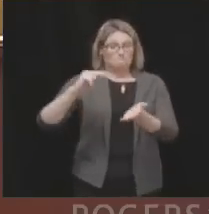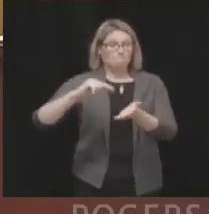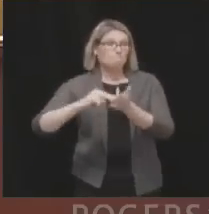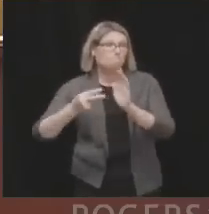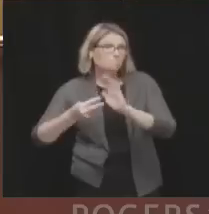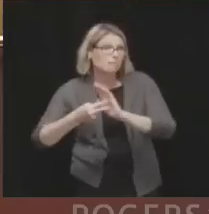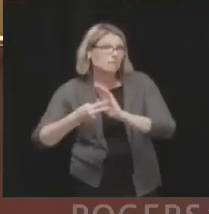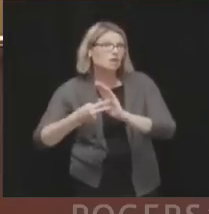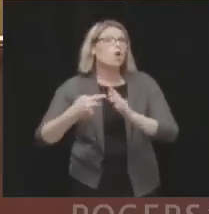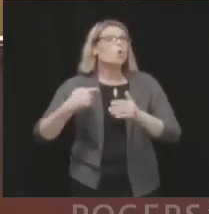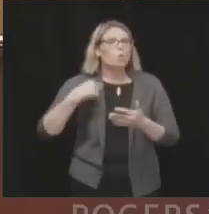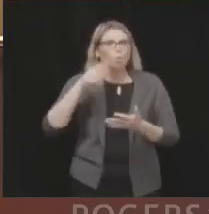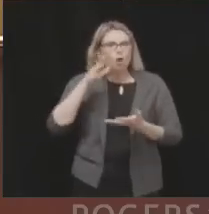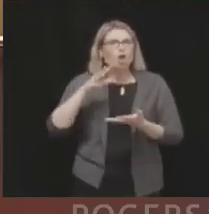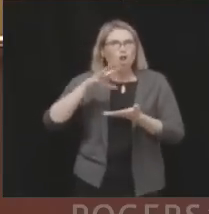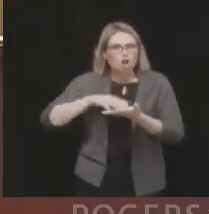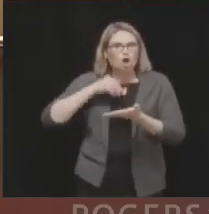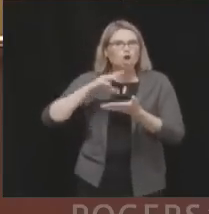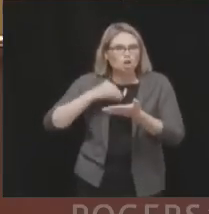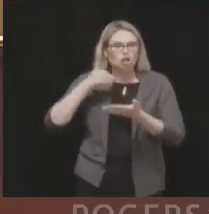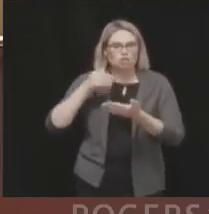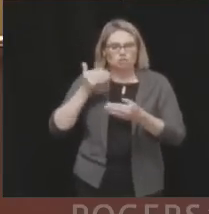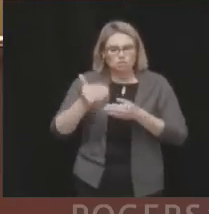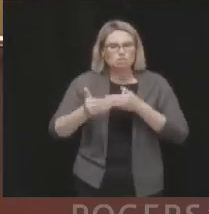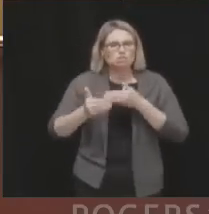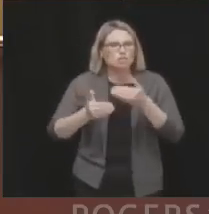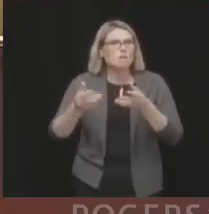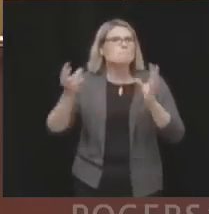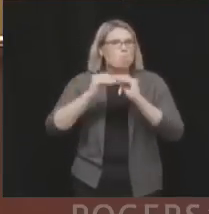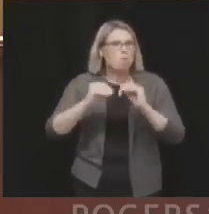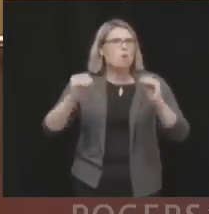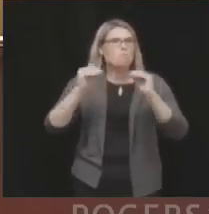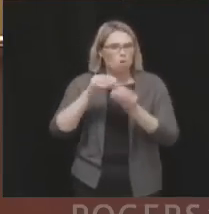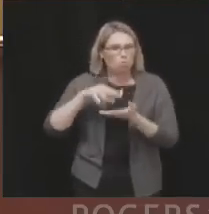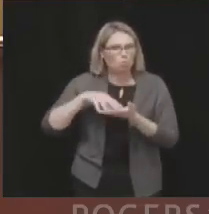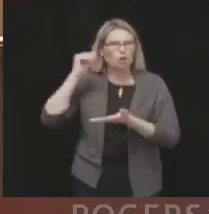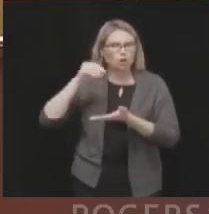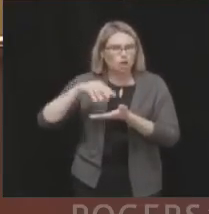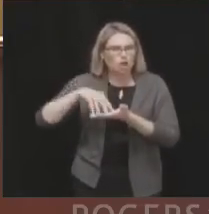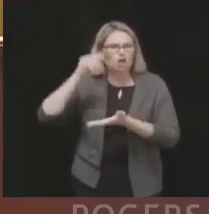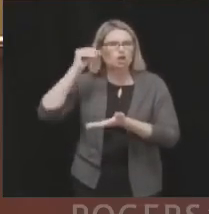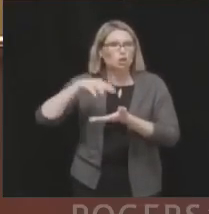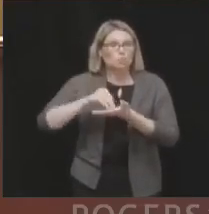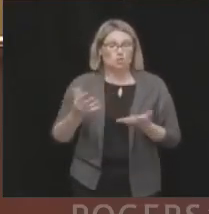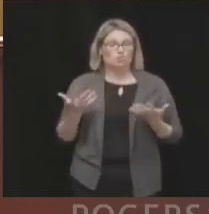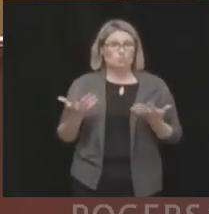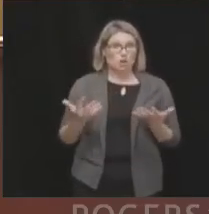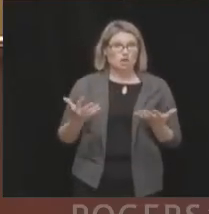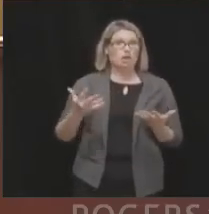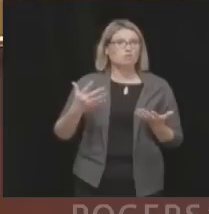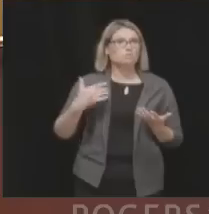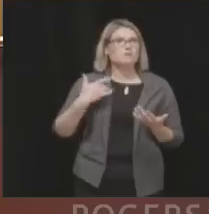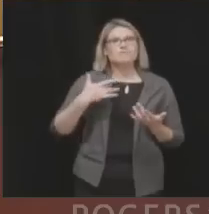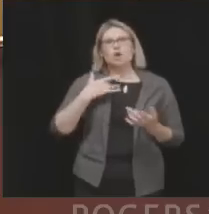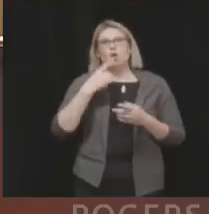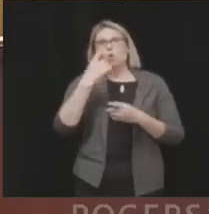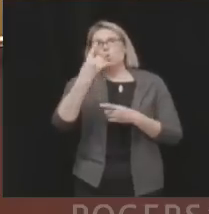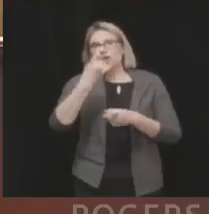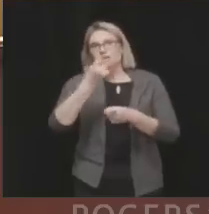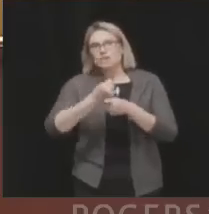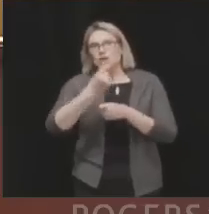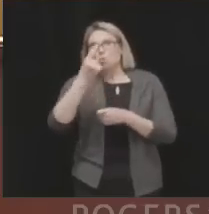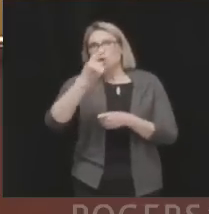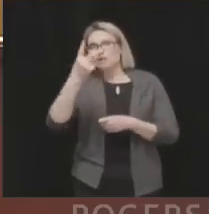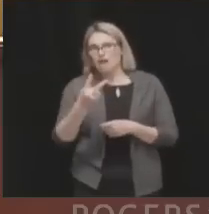protective measures, if we're able to, you know, meet the public health requirements as maybe they will evolve and change as well as we learn more,